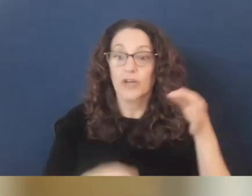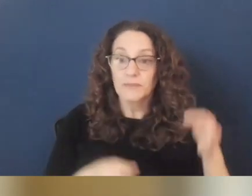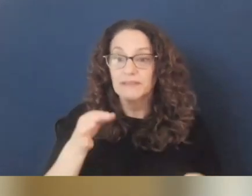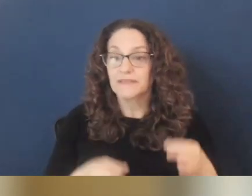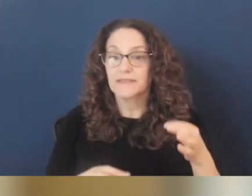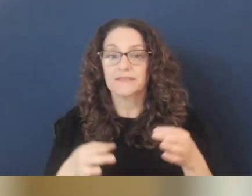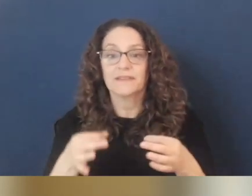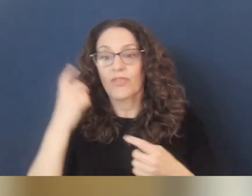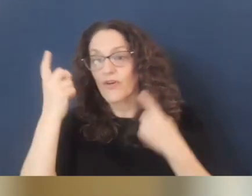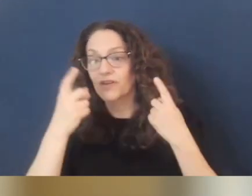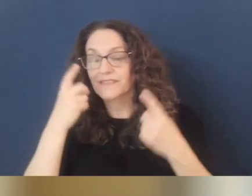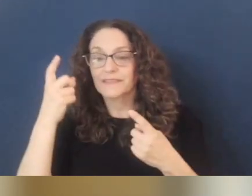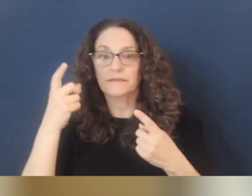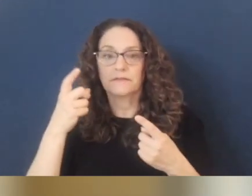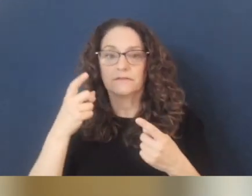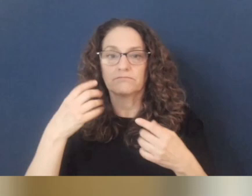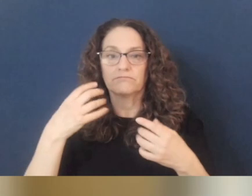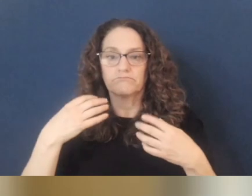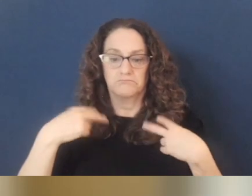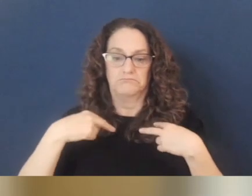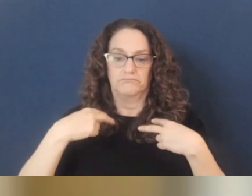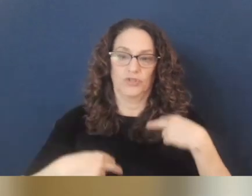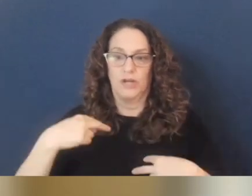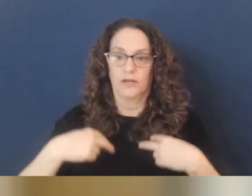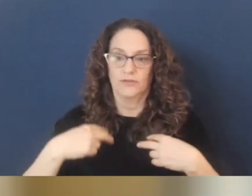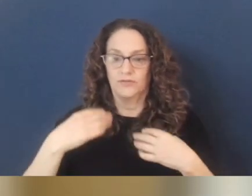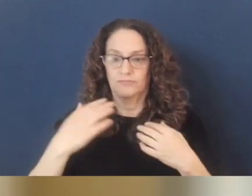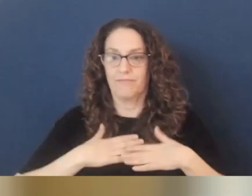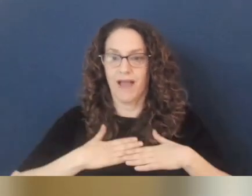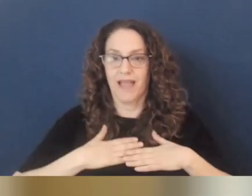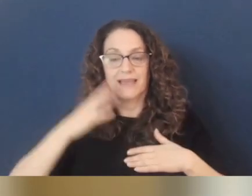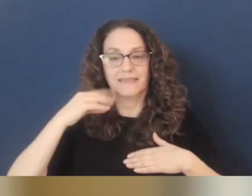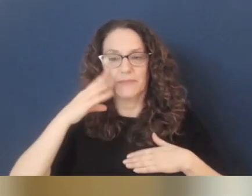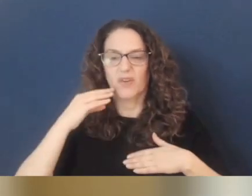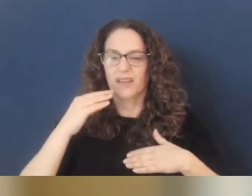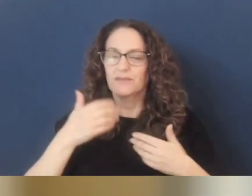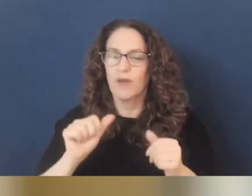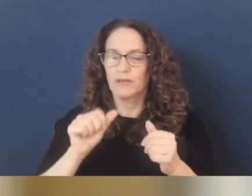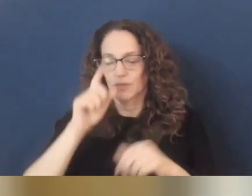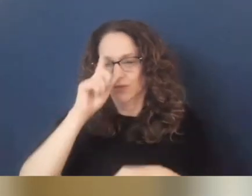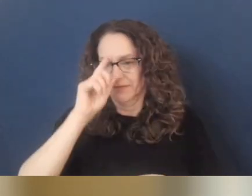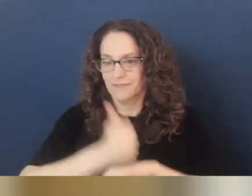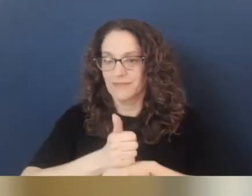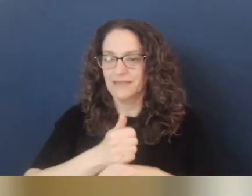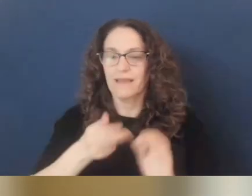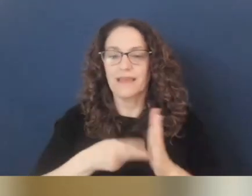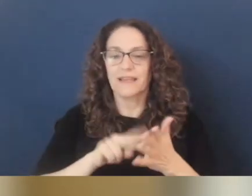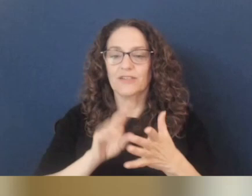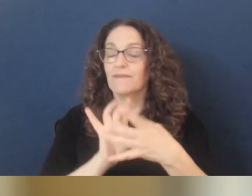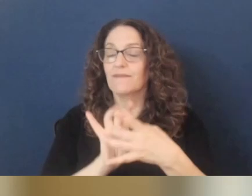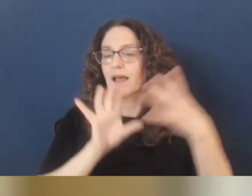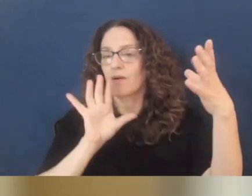about experience, and simply be mindful of this present